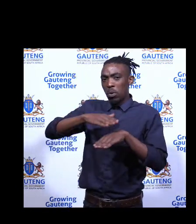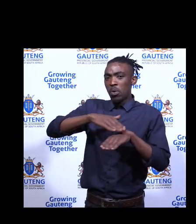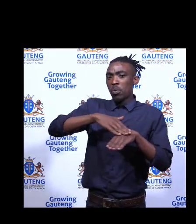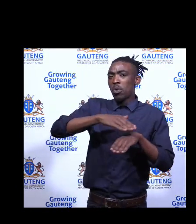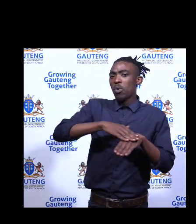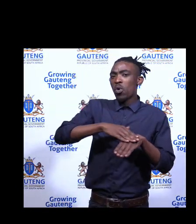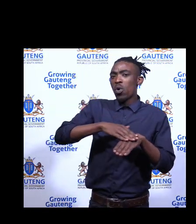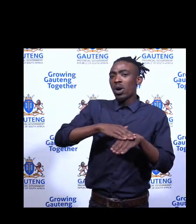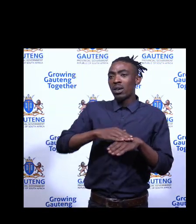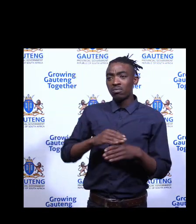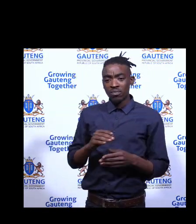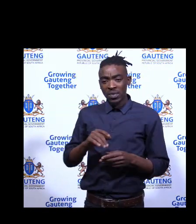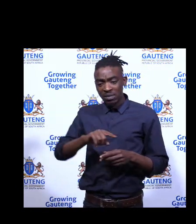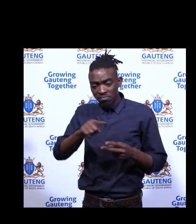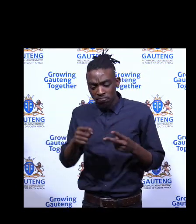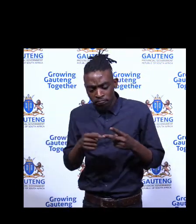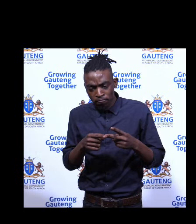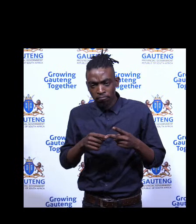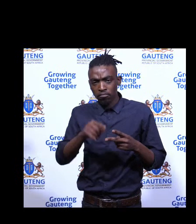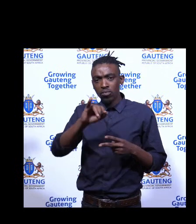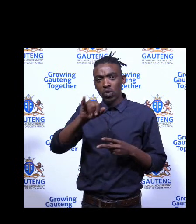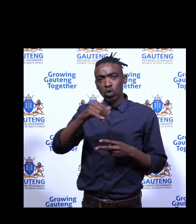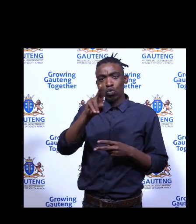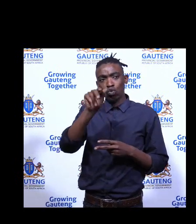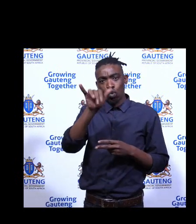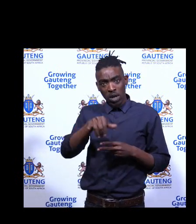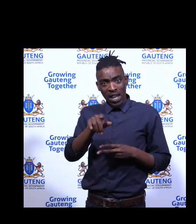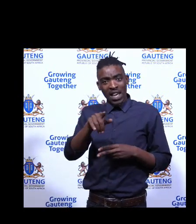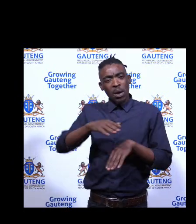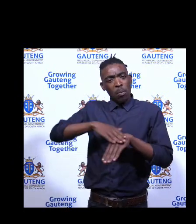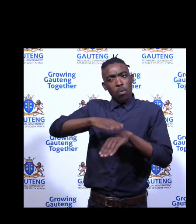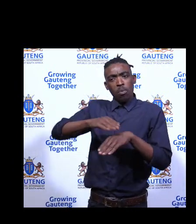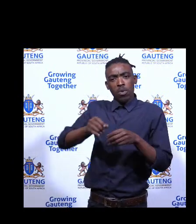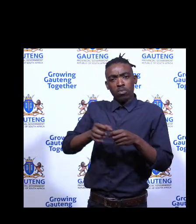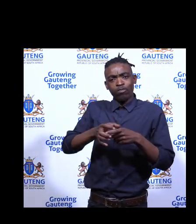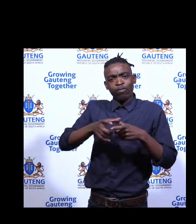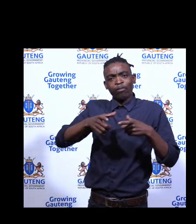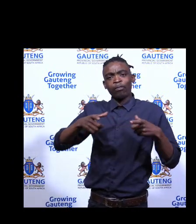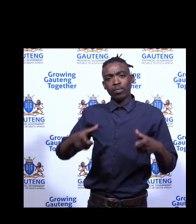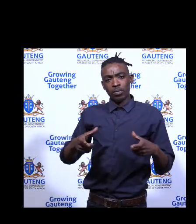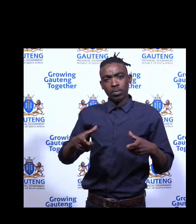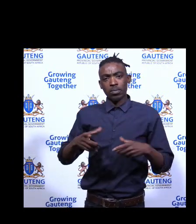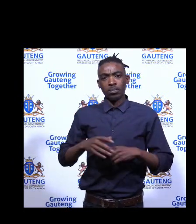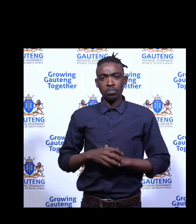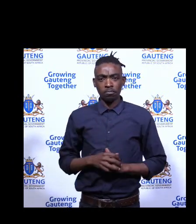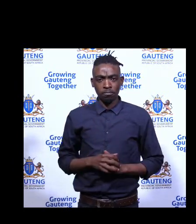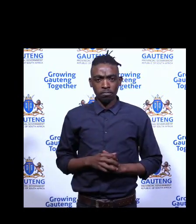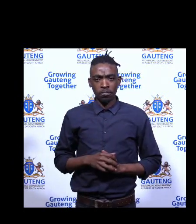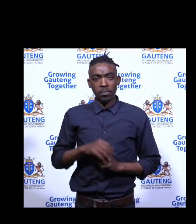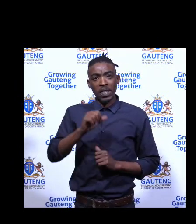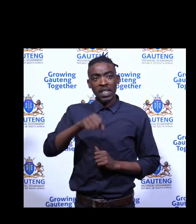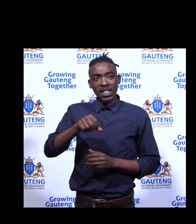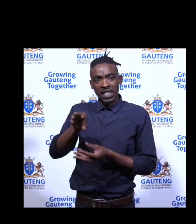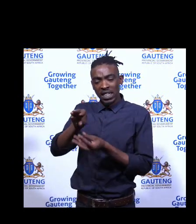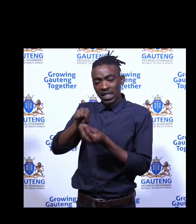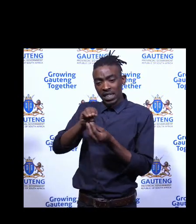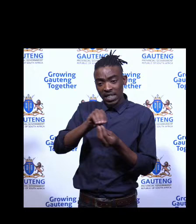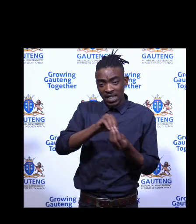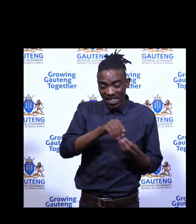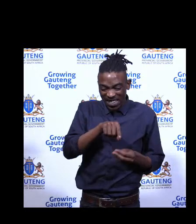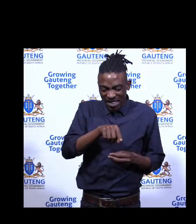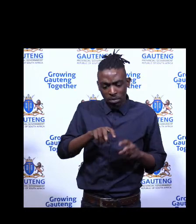half of July, we started seeing a reduction in the daily number of cases. And so obviously, models have to be